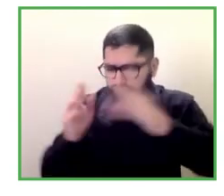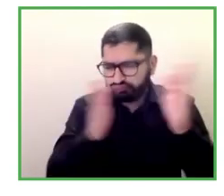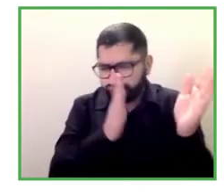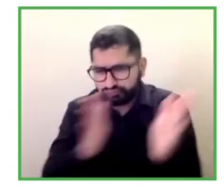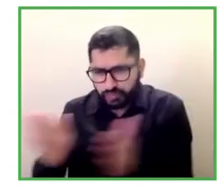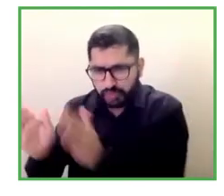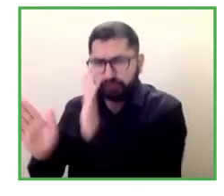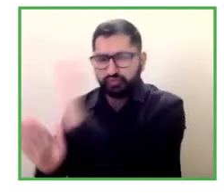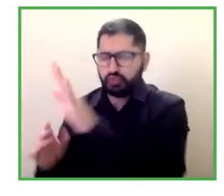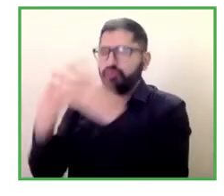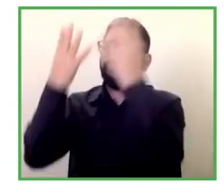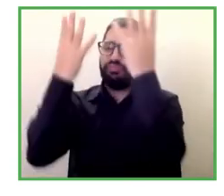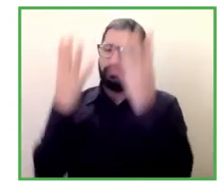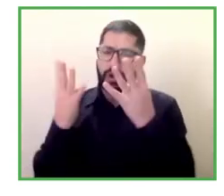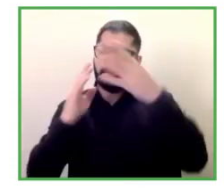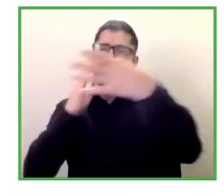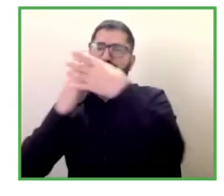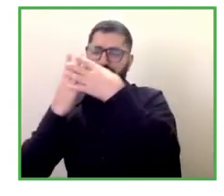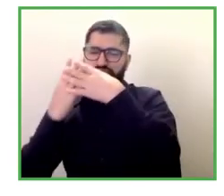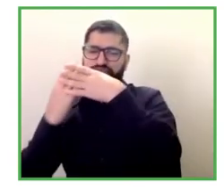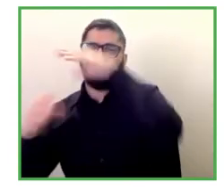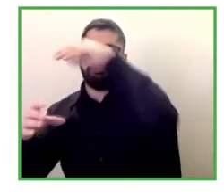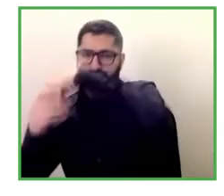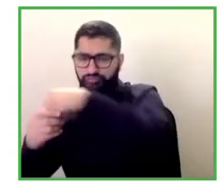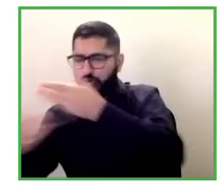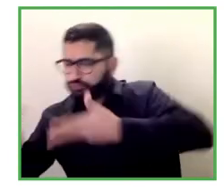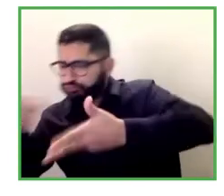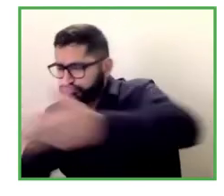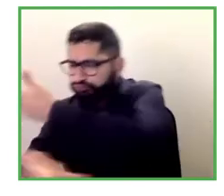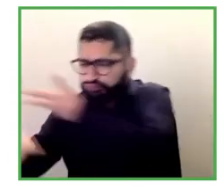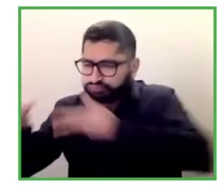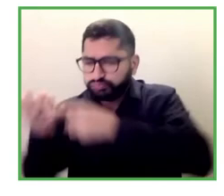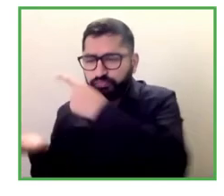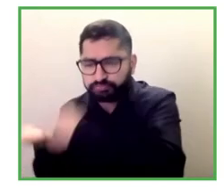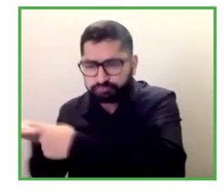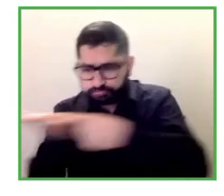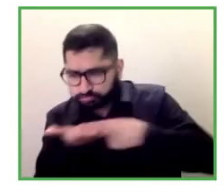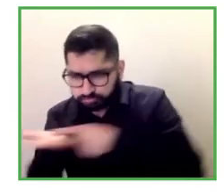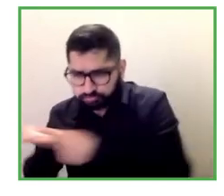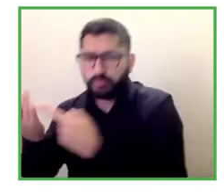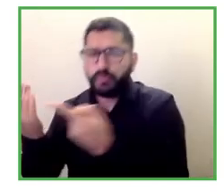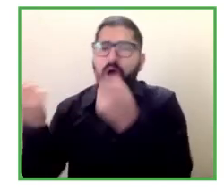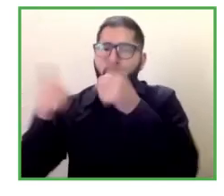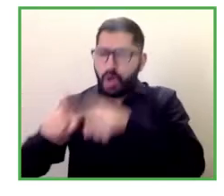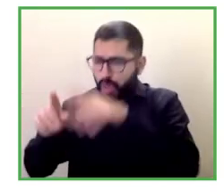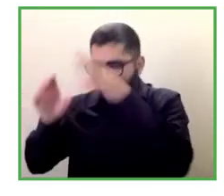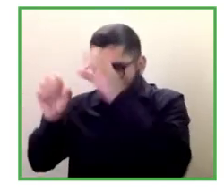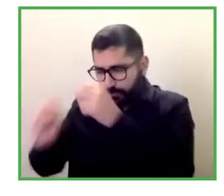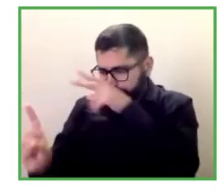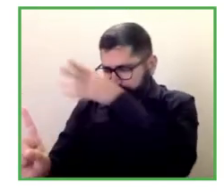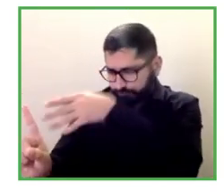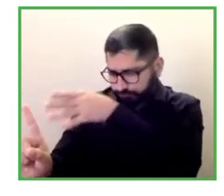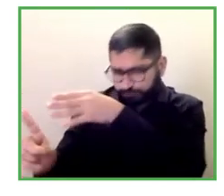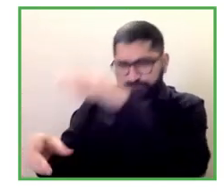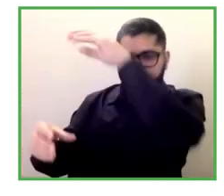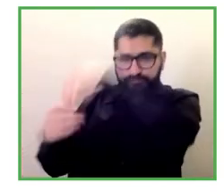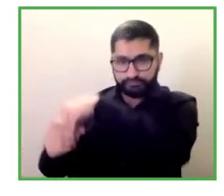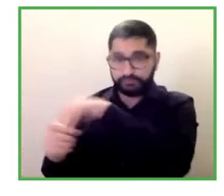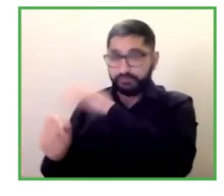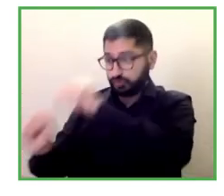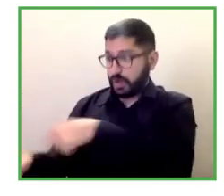authorities or of different institutions has made it that we can see it on another hand